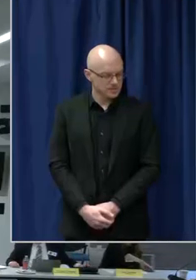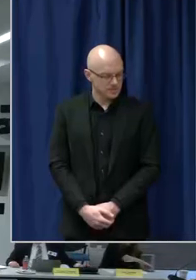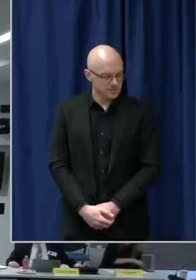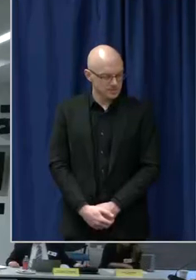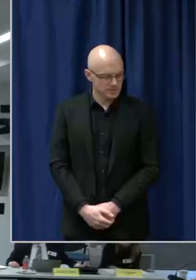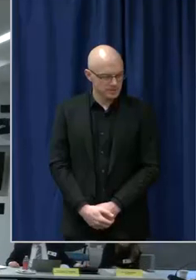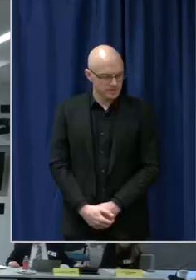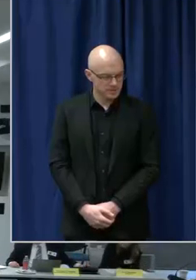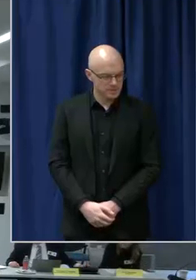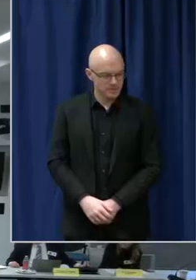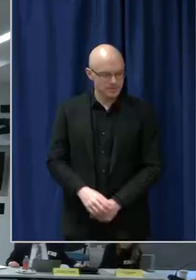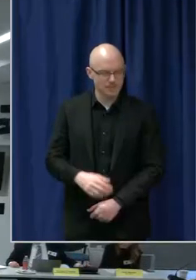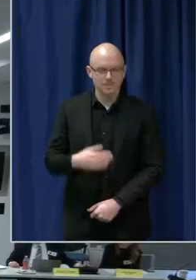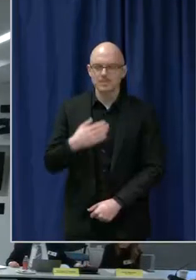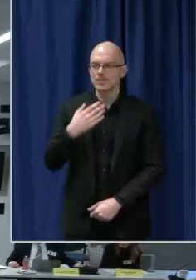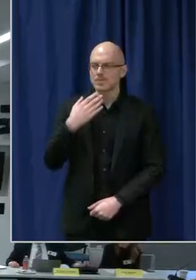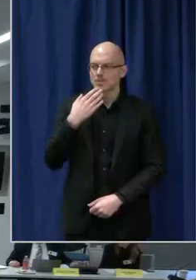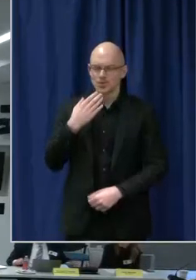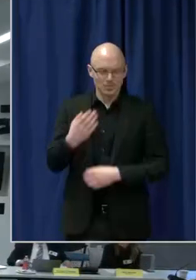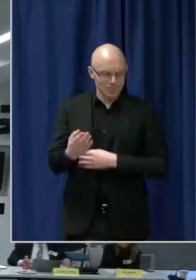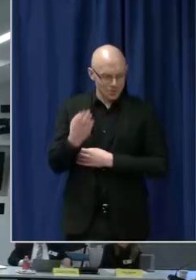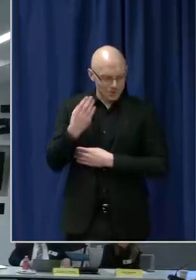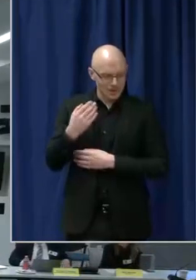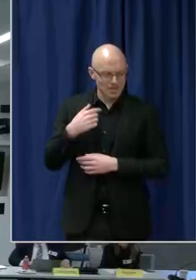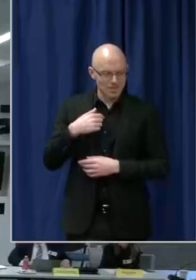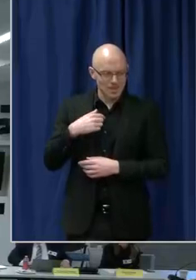Buenos dias, Maria Victoria Diaz, DICAPTA.